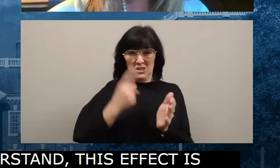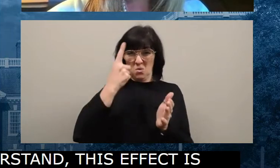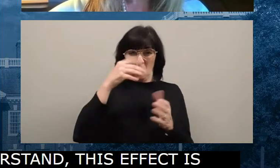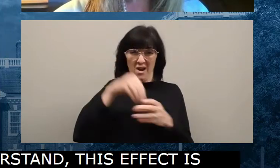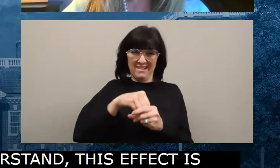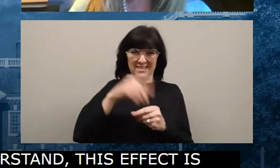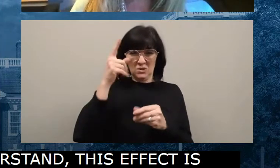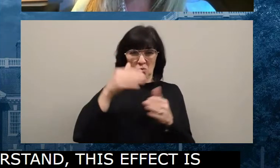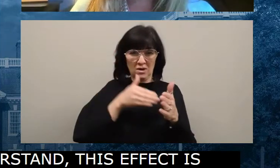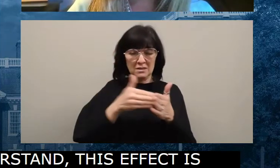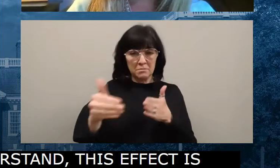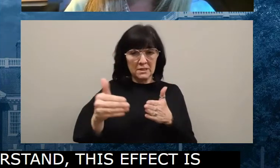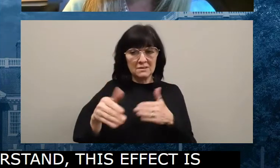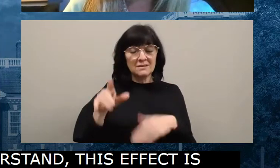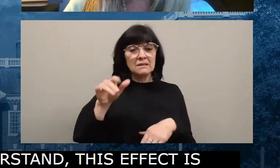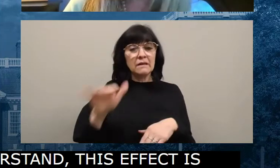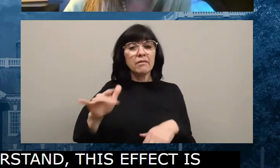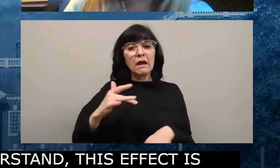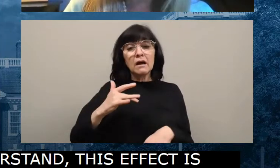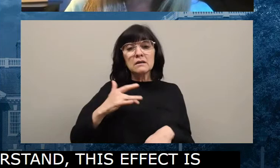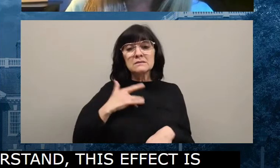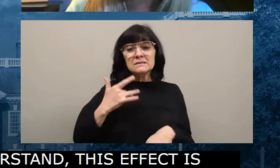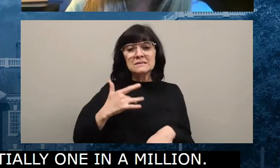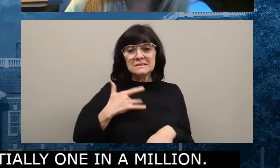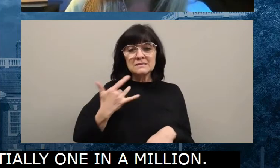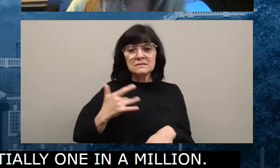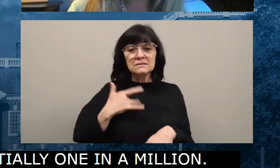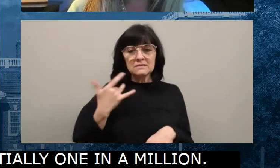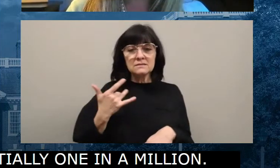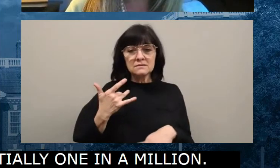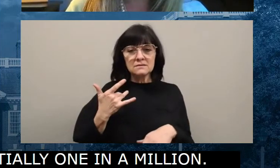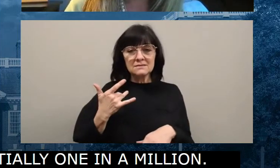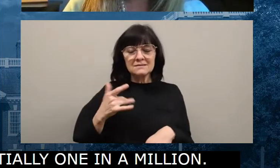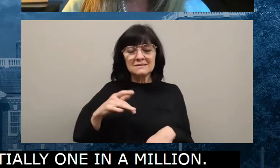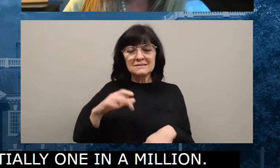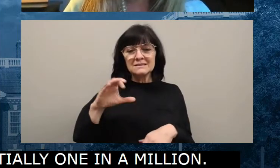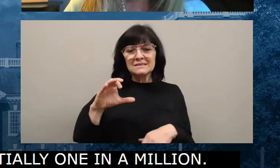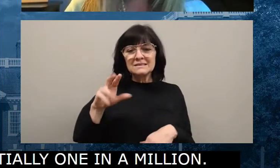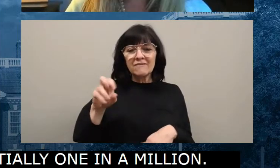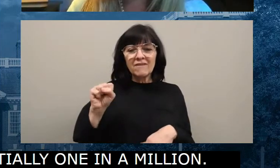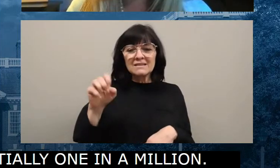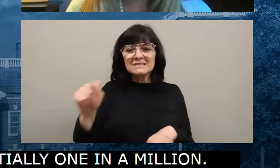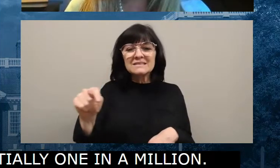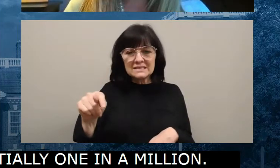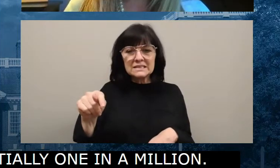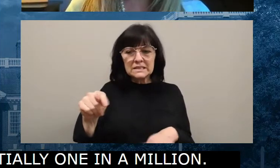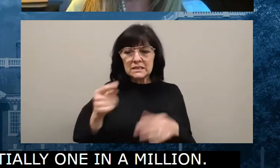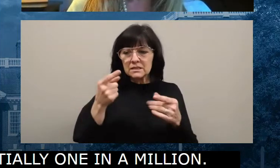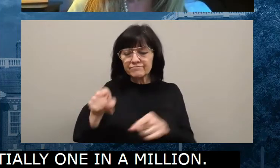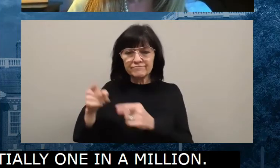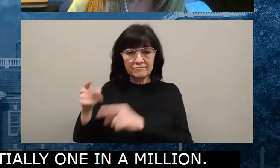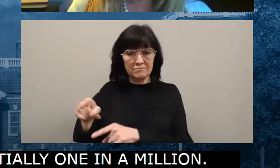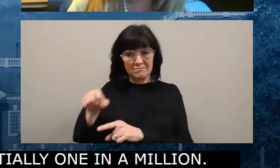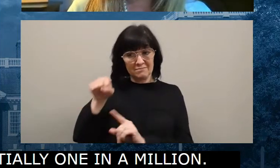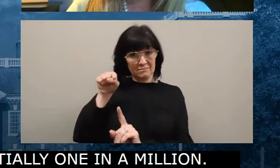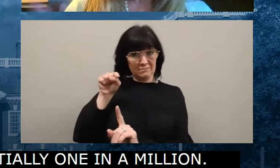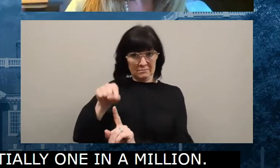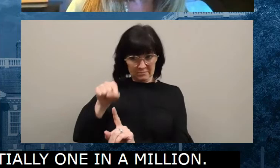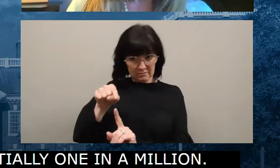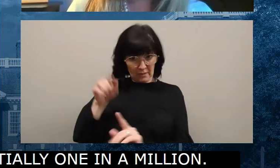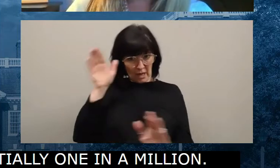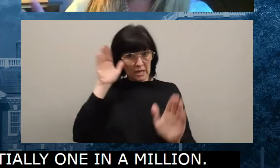the symptoms of these rare, they're calling them CVST events, they're not the expected vaccine side